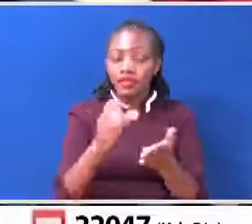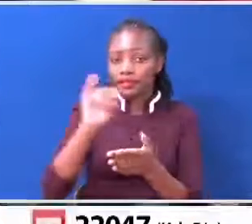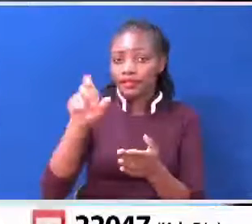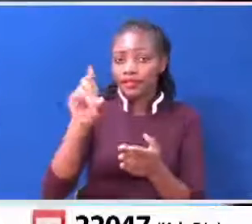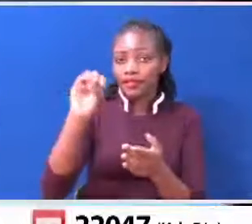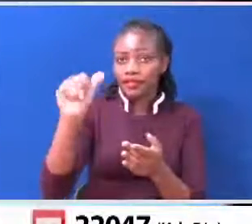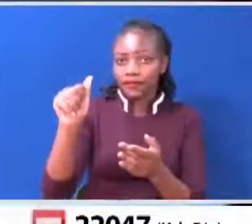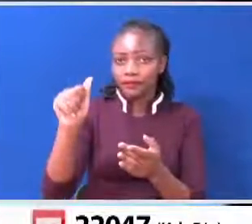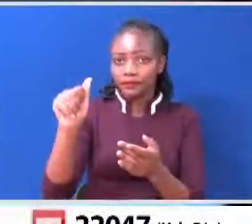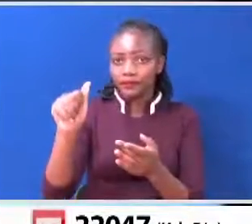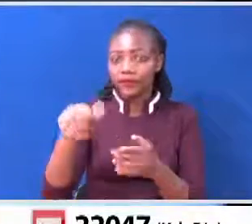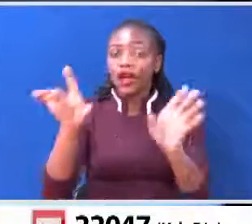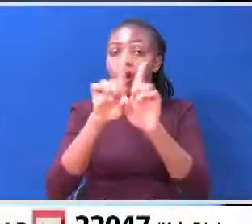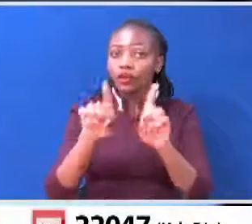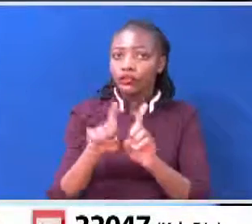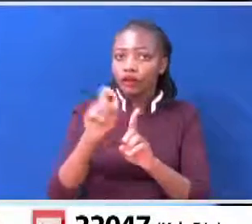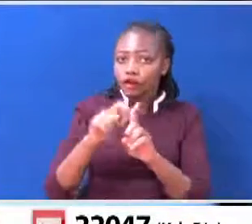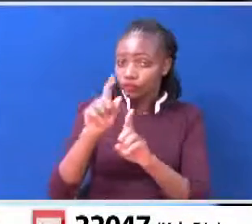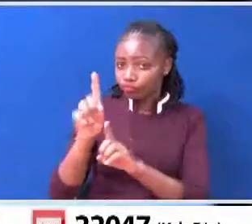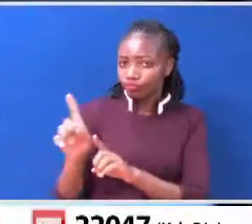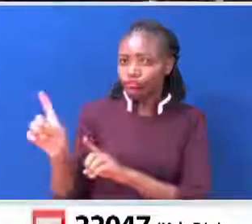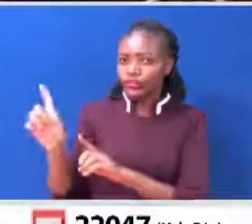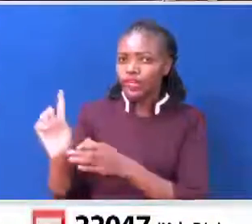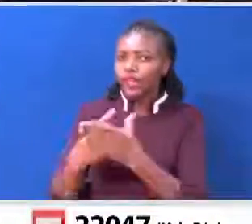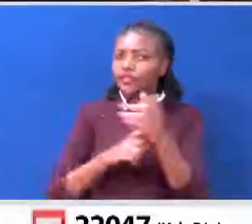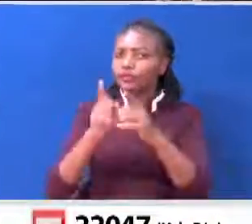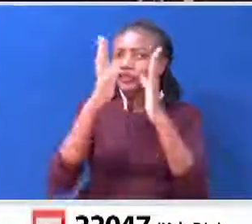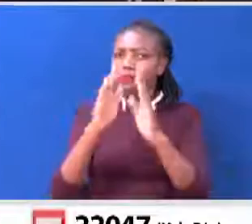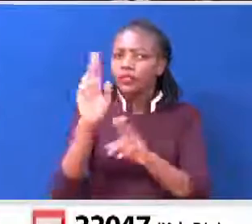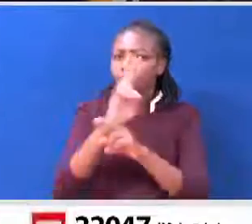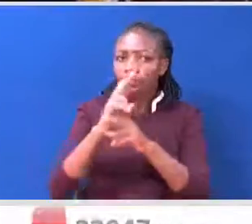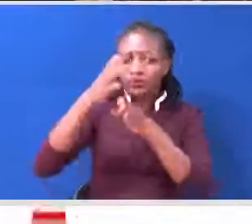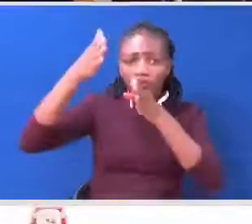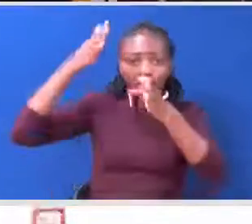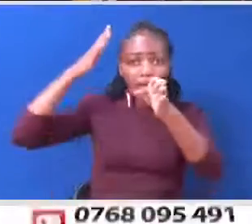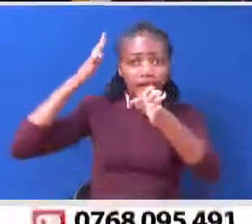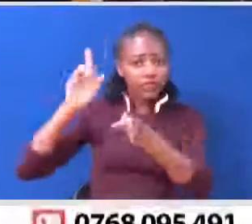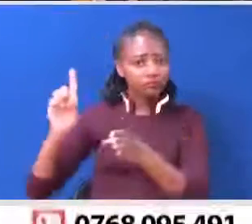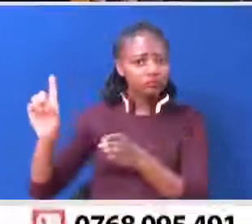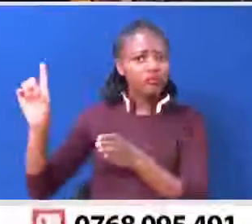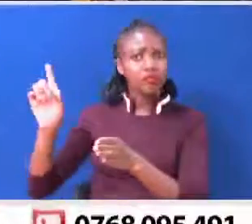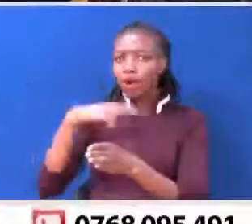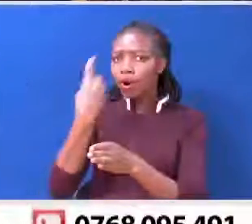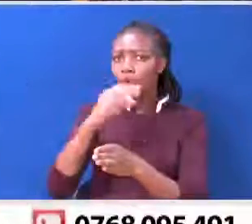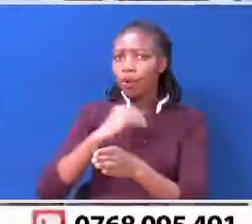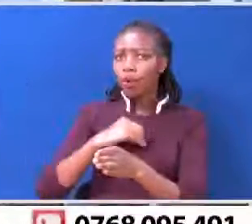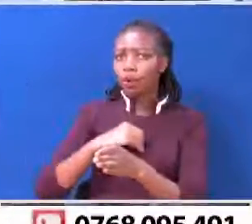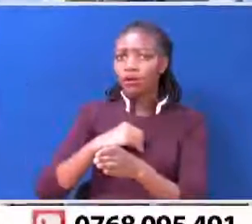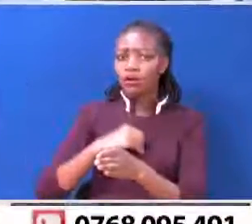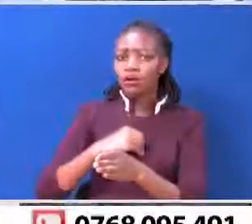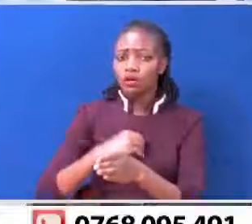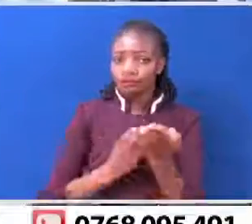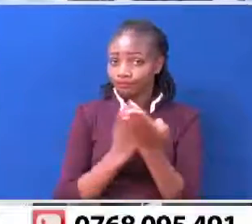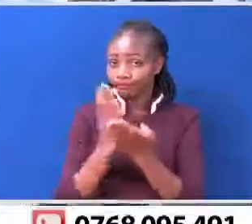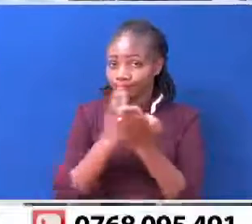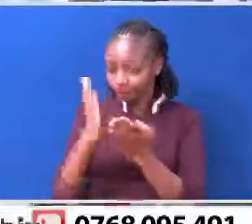Airport. Kutoka kituo hicho, wasafiri wataabiri mabasi ya kisasa yanayomilikiwa na shirika la reli nchini